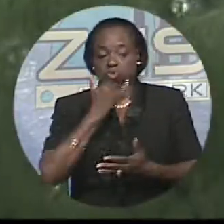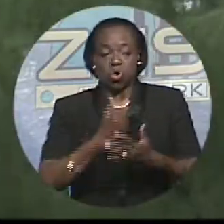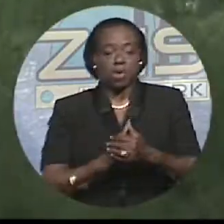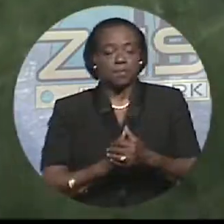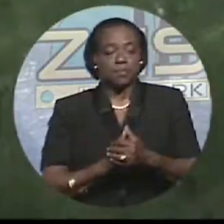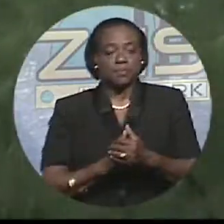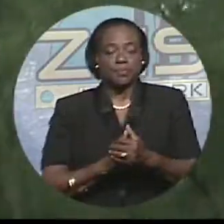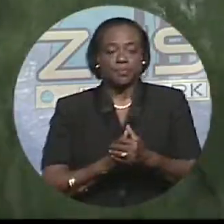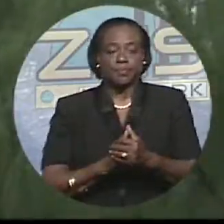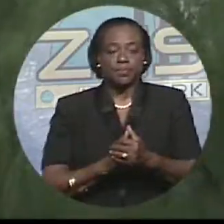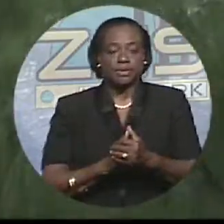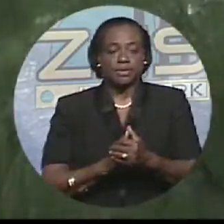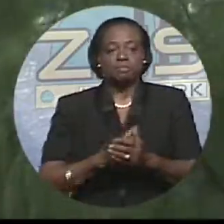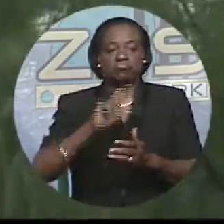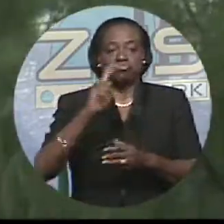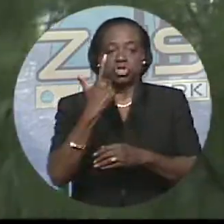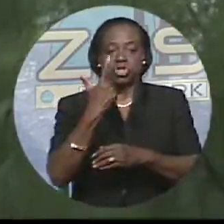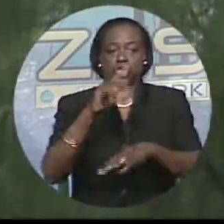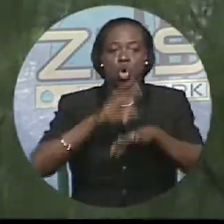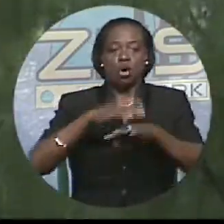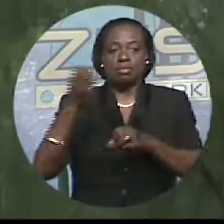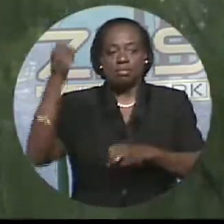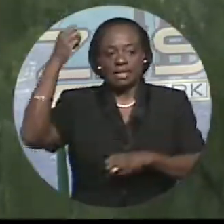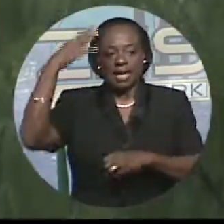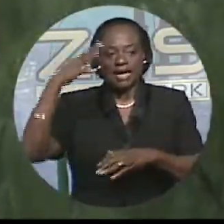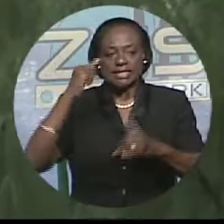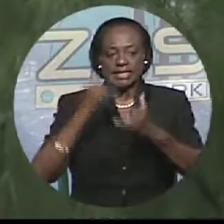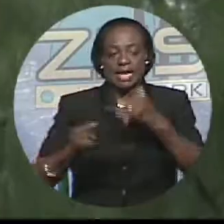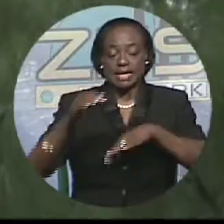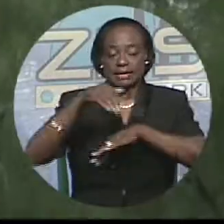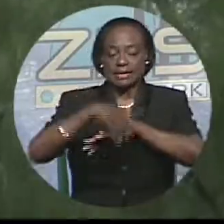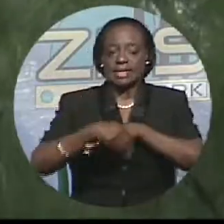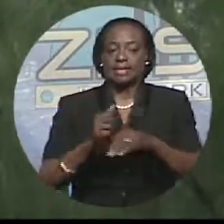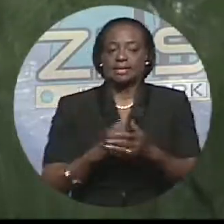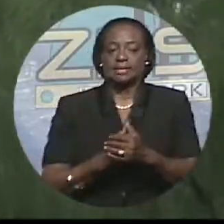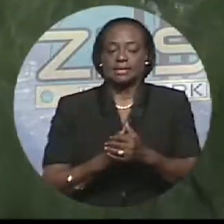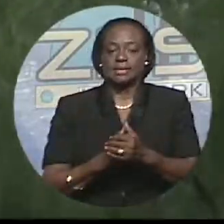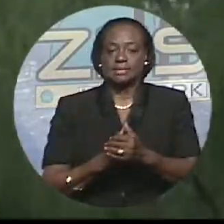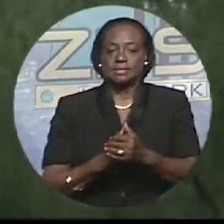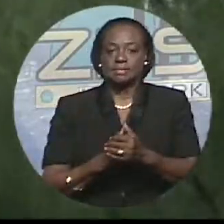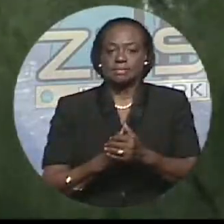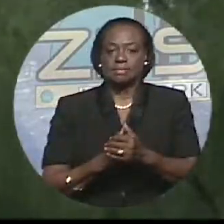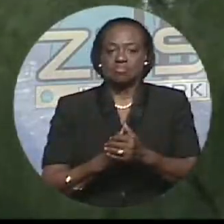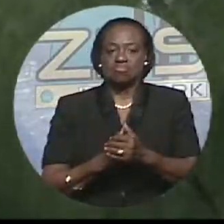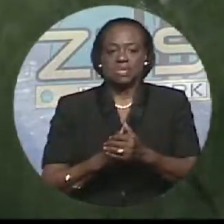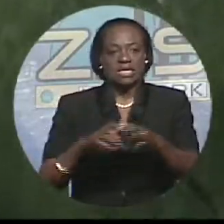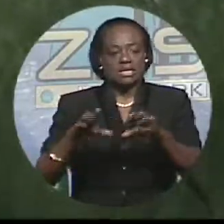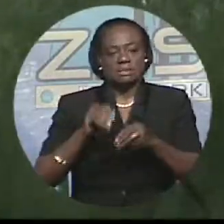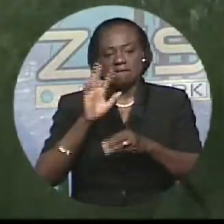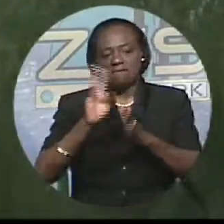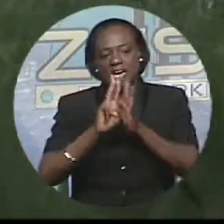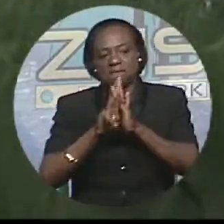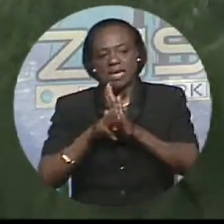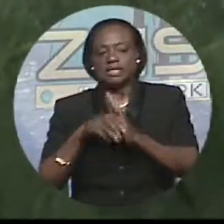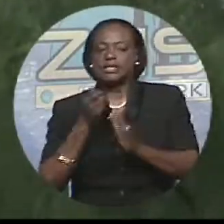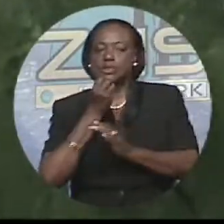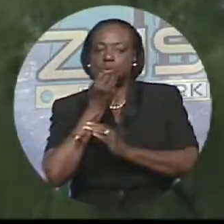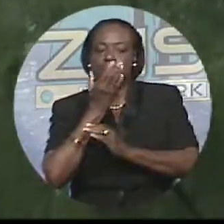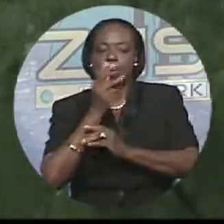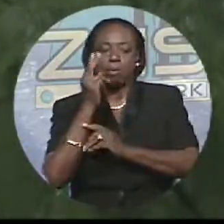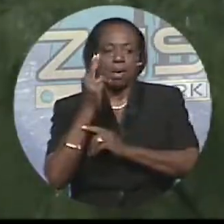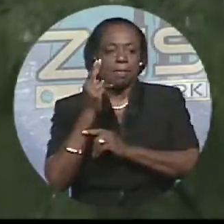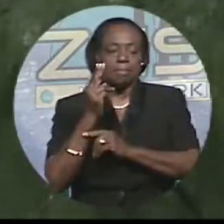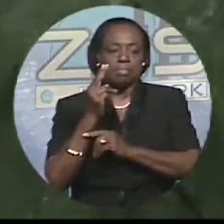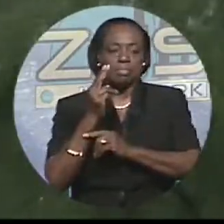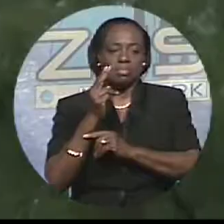we normally turn on the lights, and I went and I turned on the lights last night, and they take about 5 minutes to warm up. I recognized that the